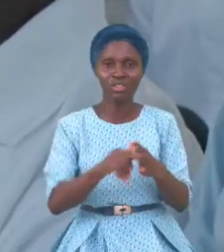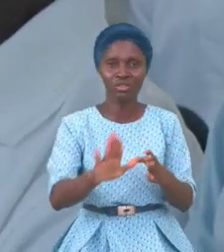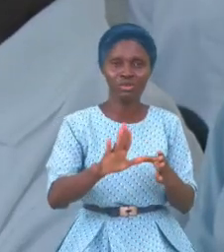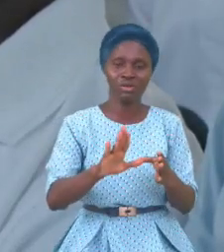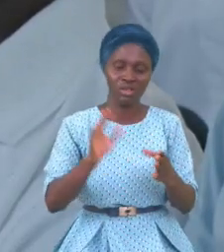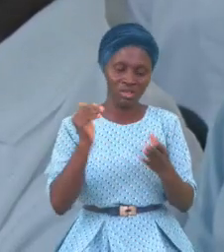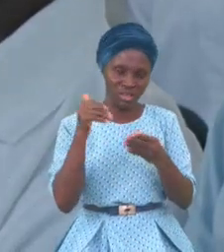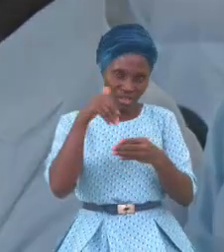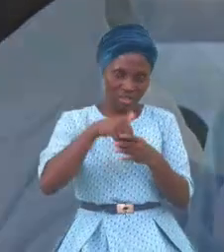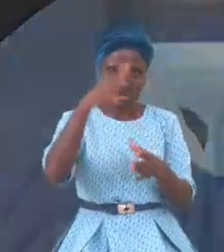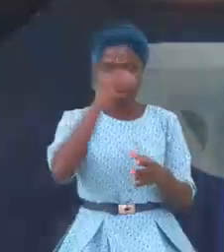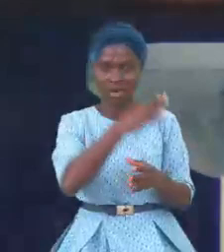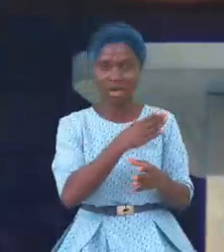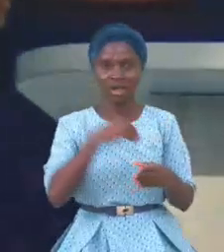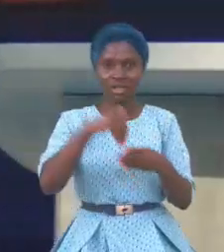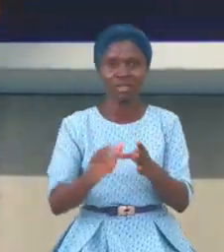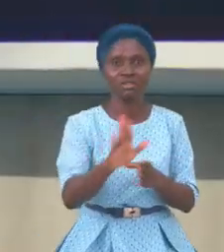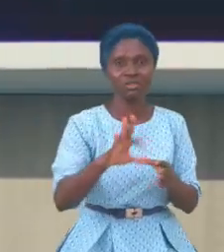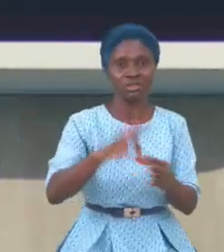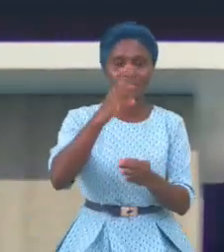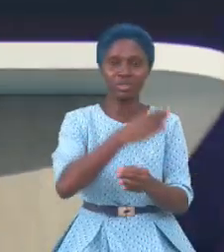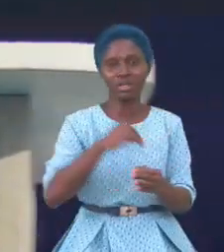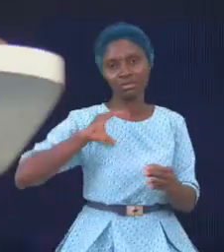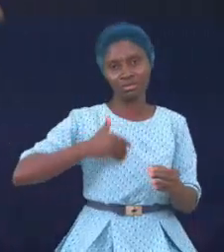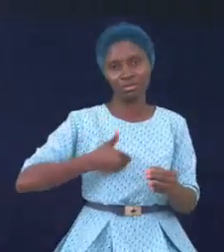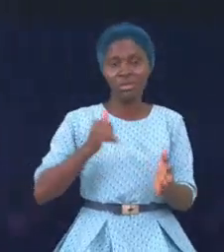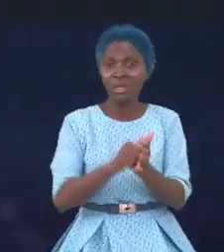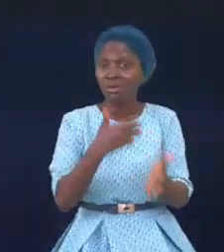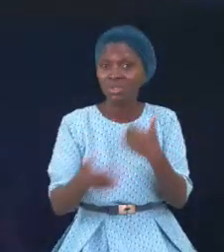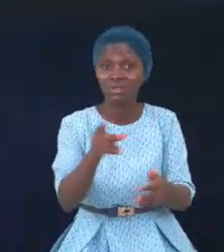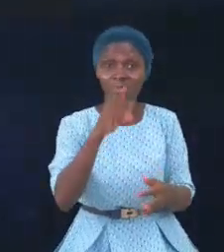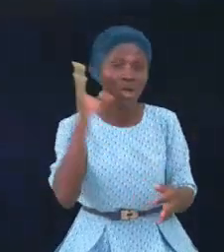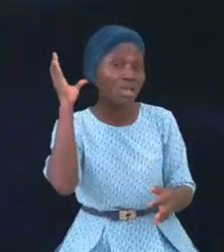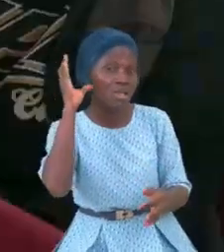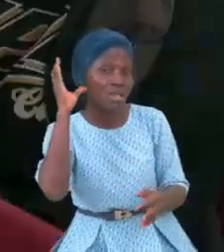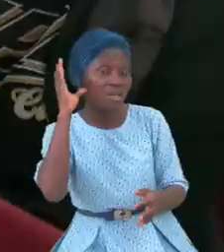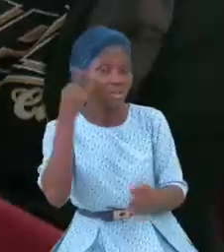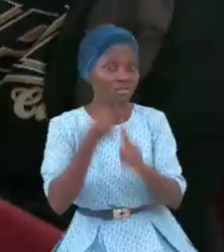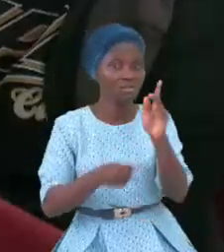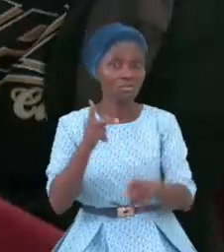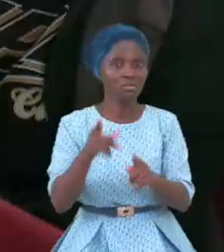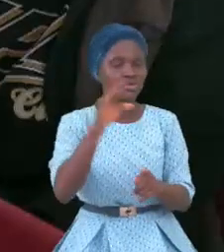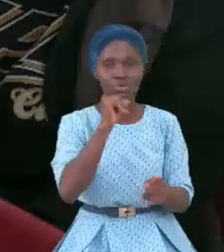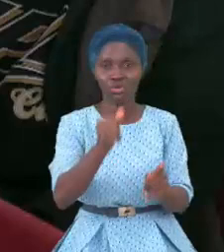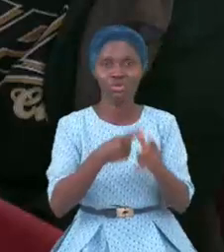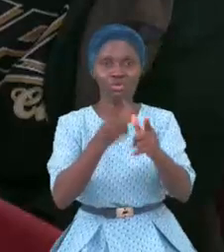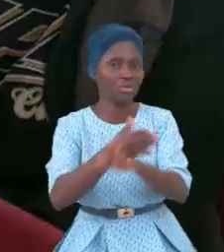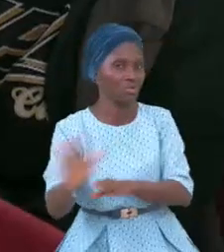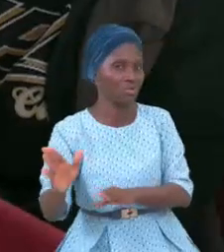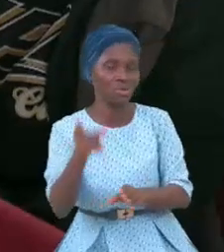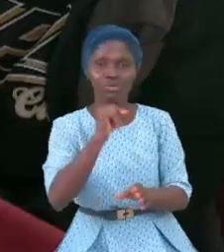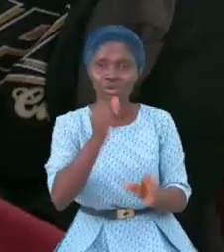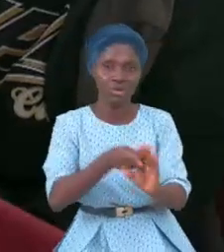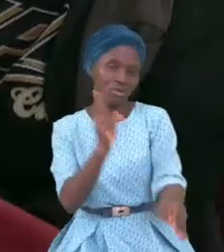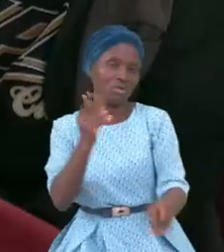That whatever you are hearing, you will not run away from ministry. I will not run